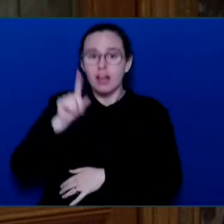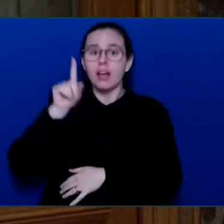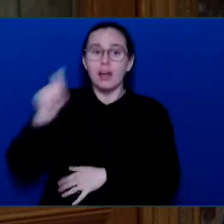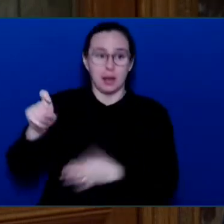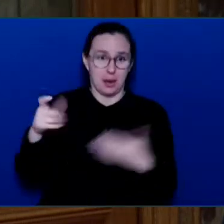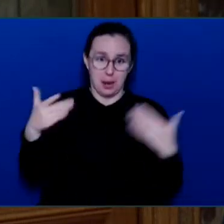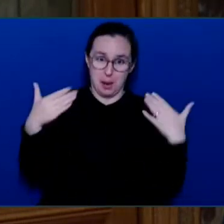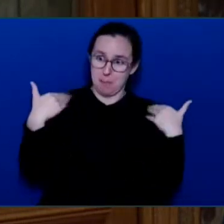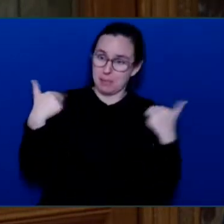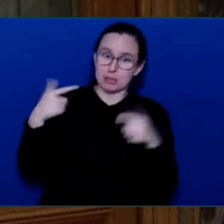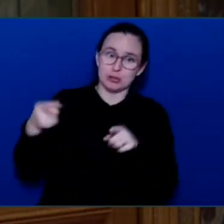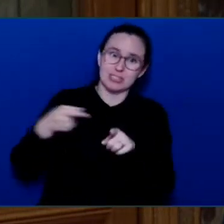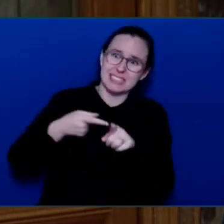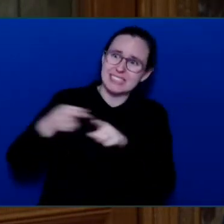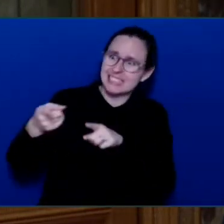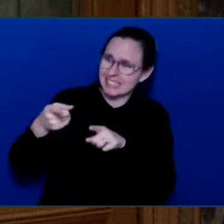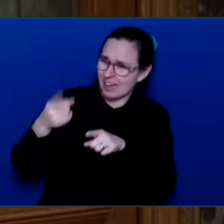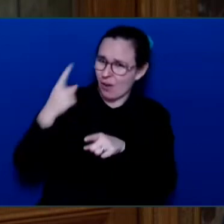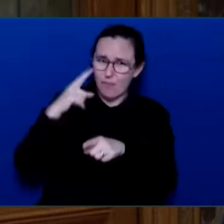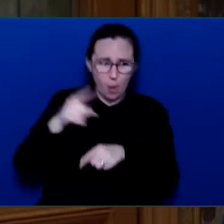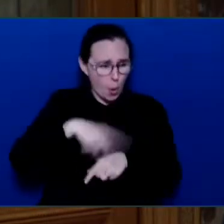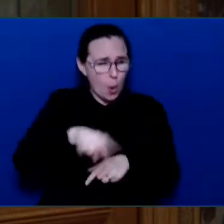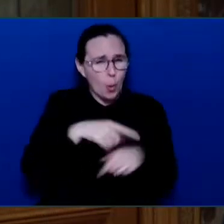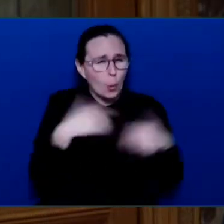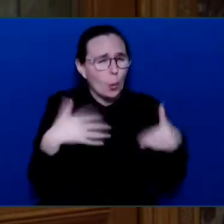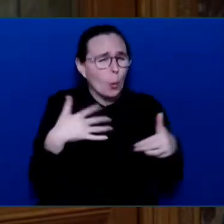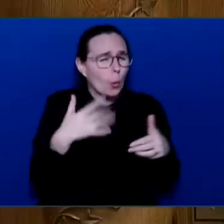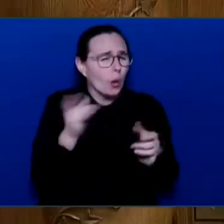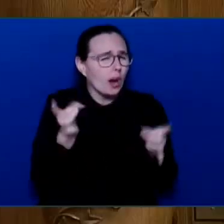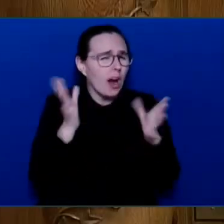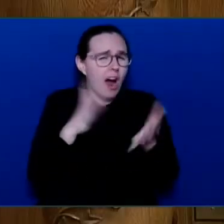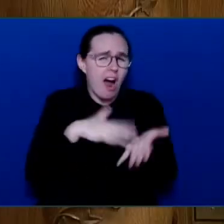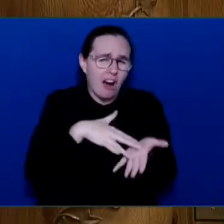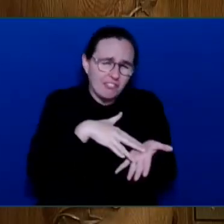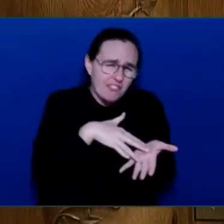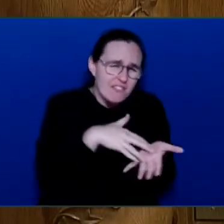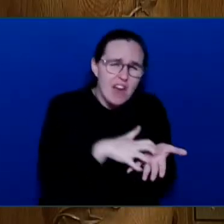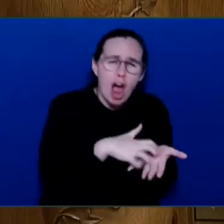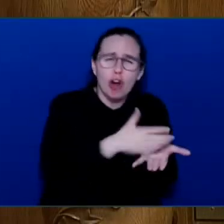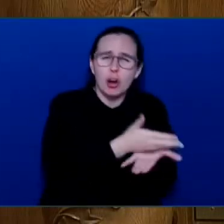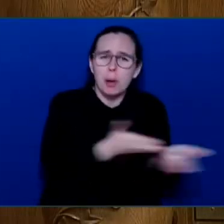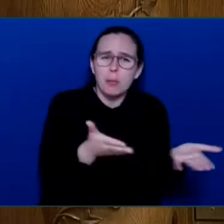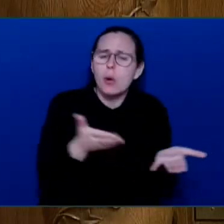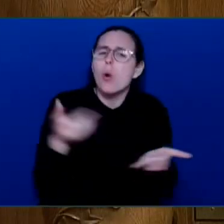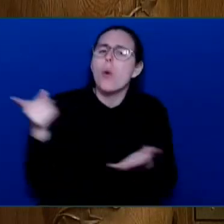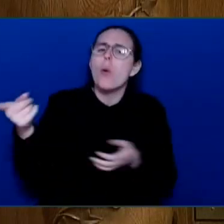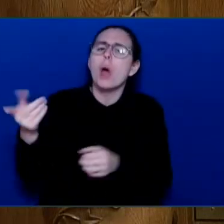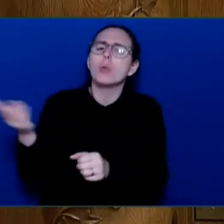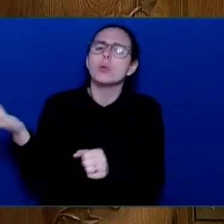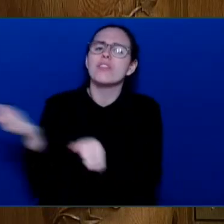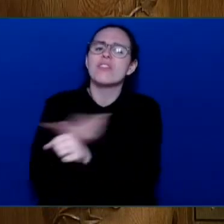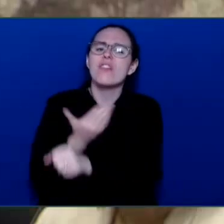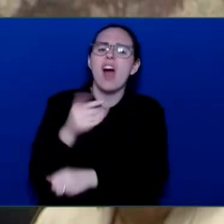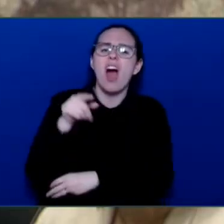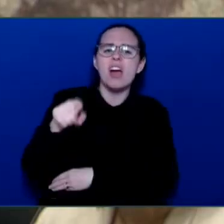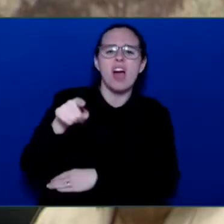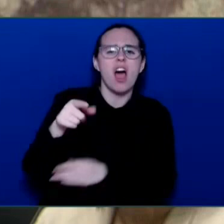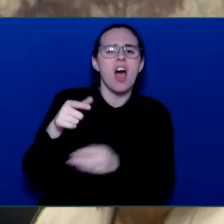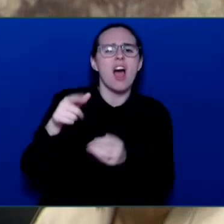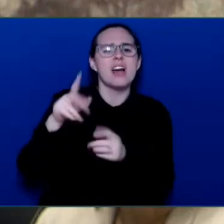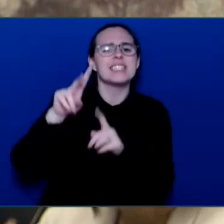thing, fire her deputy minister, and then step down? Minister. Thank you, Honourable Speaker.